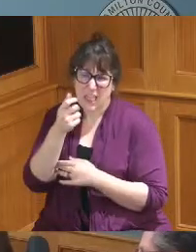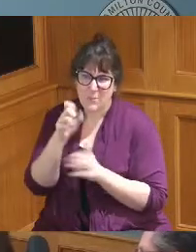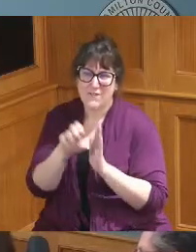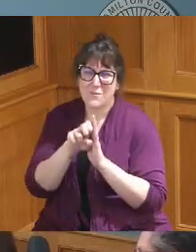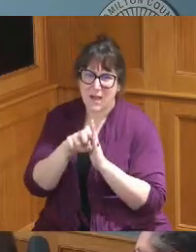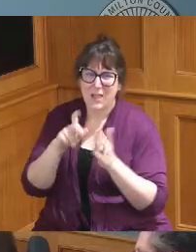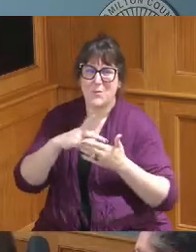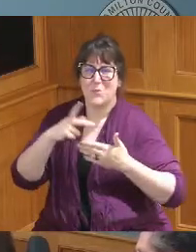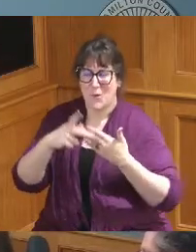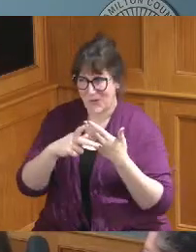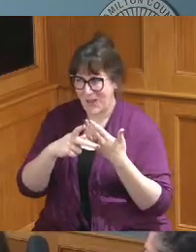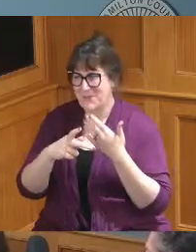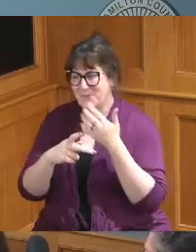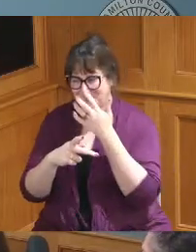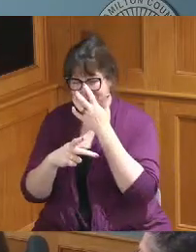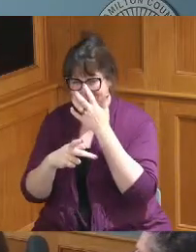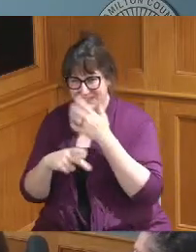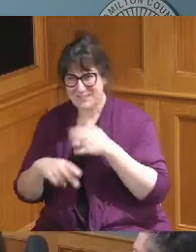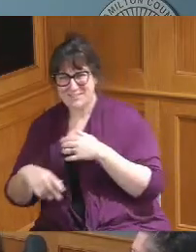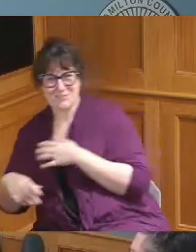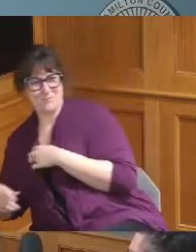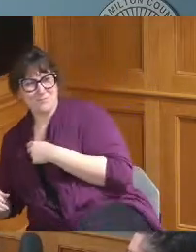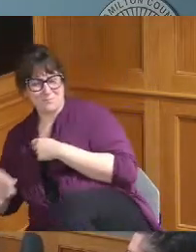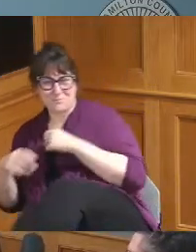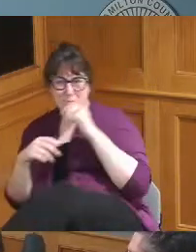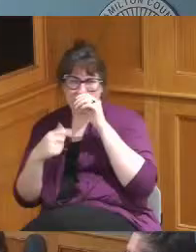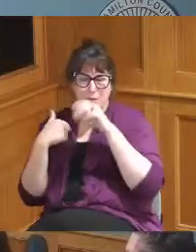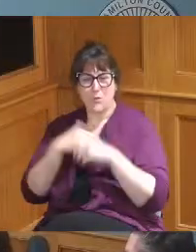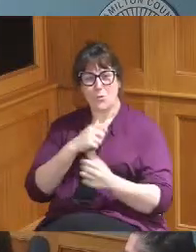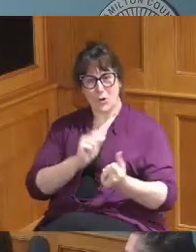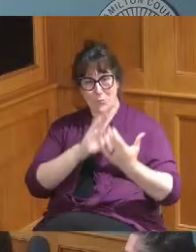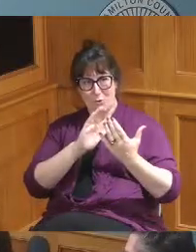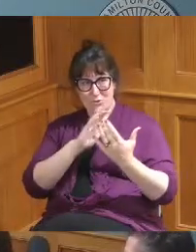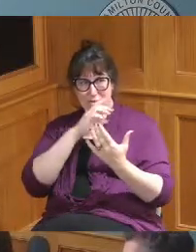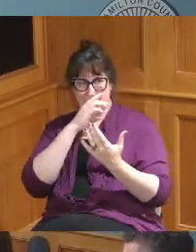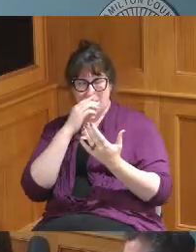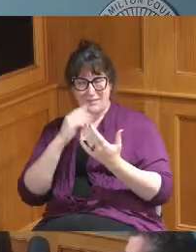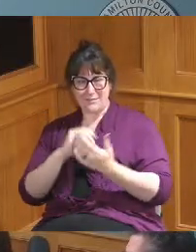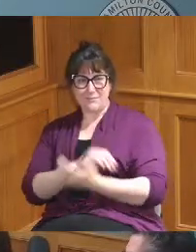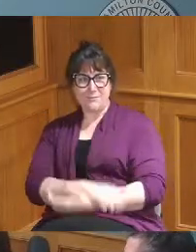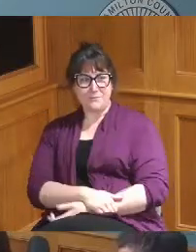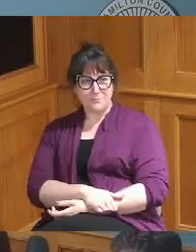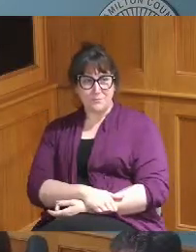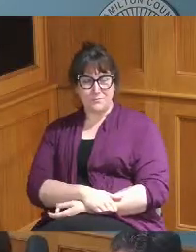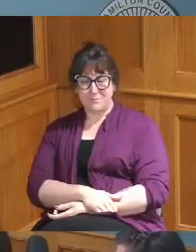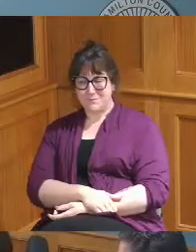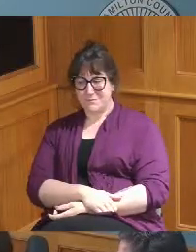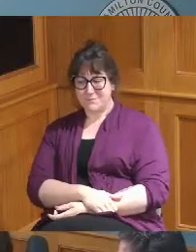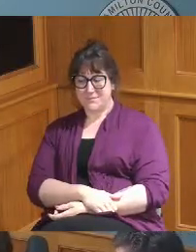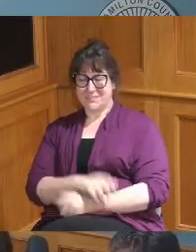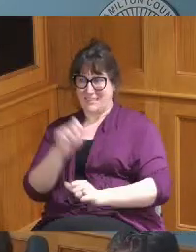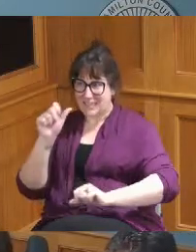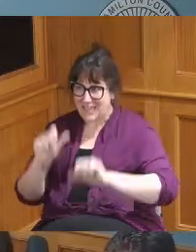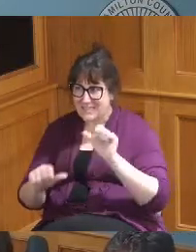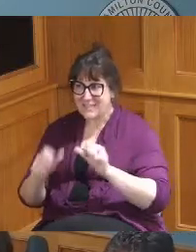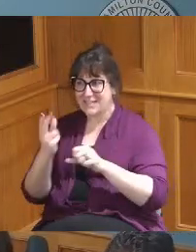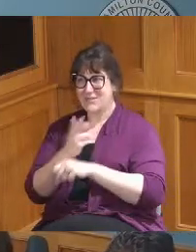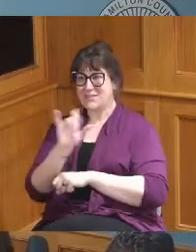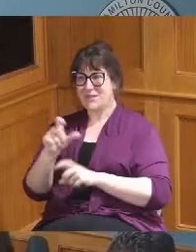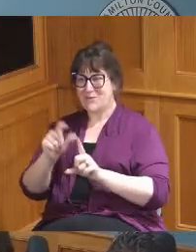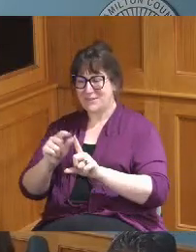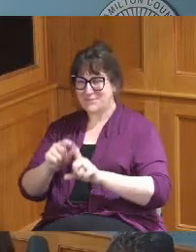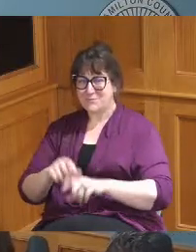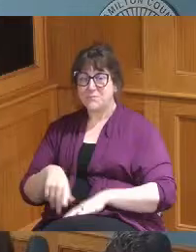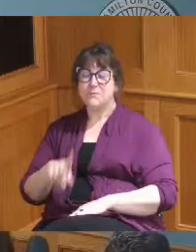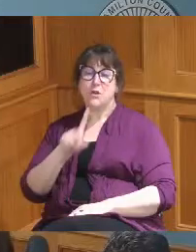but we are technically approaching a year. I thought to myself, I'm not going to use that word. Hesitating to use that word. But really,